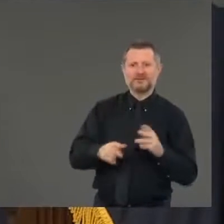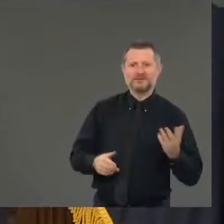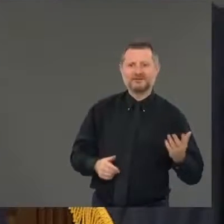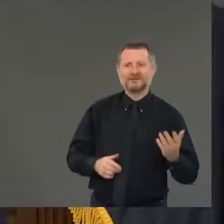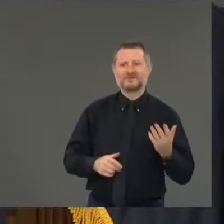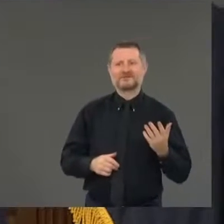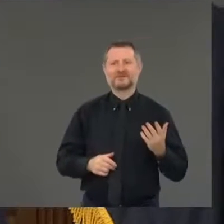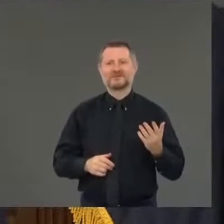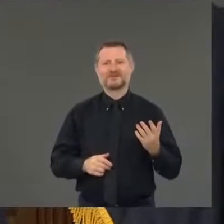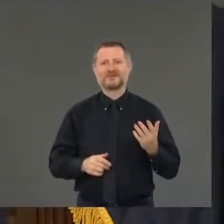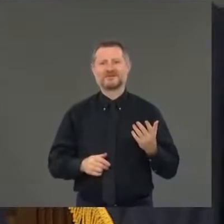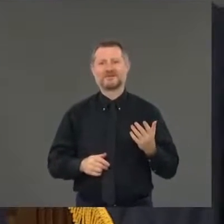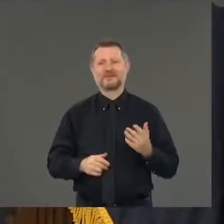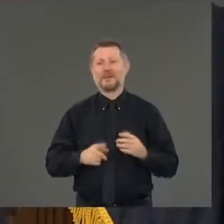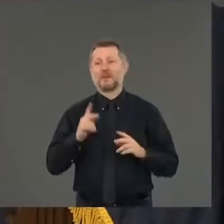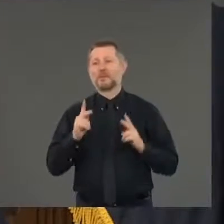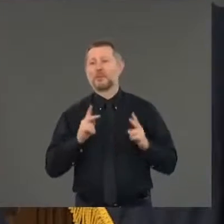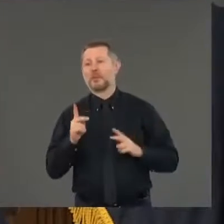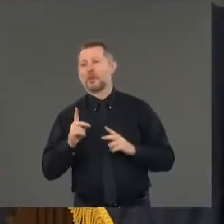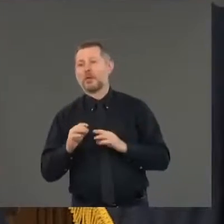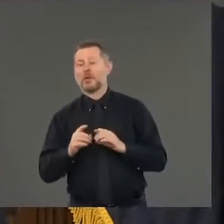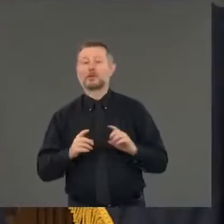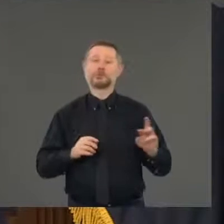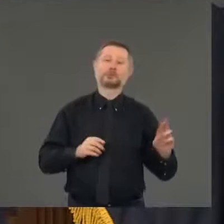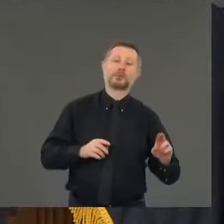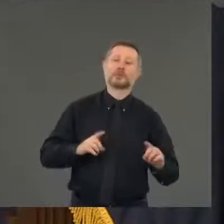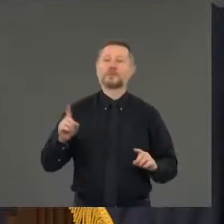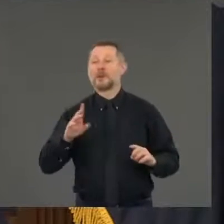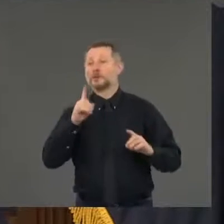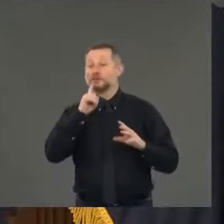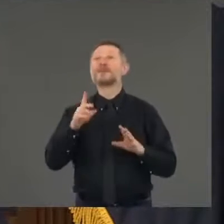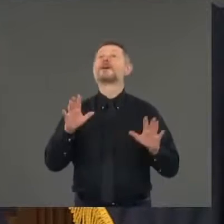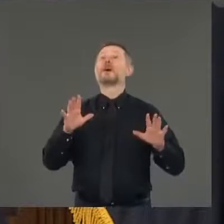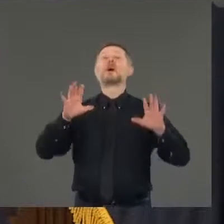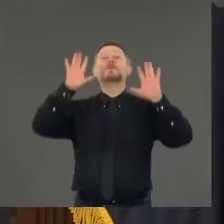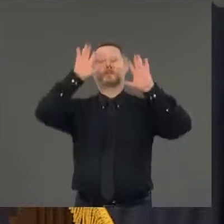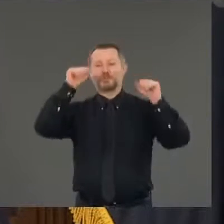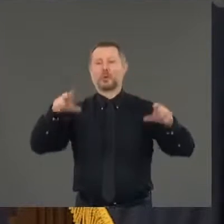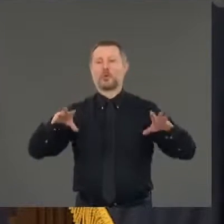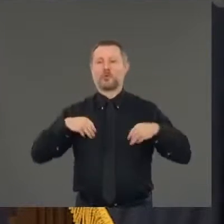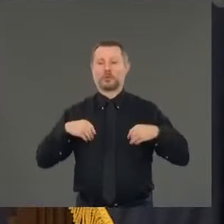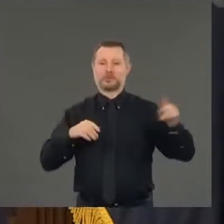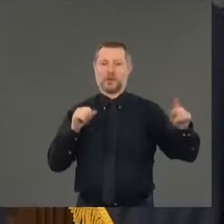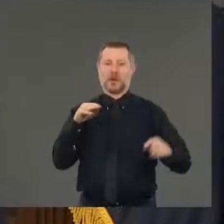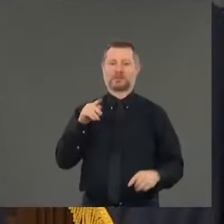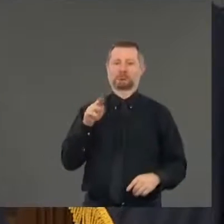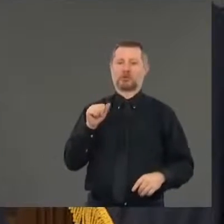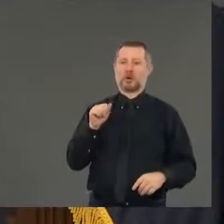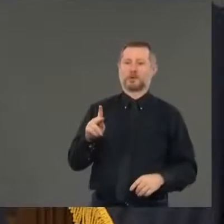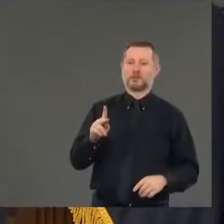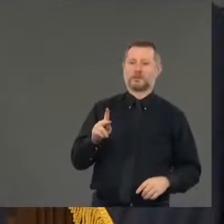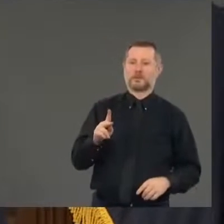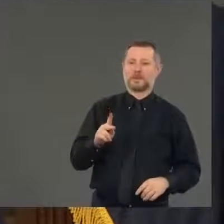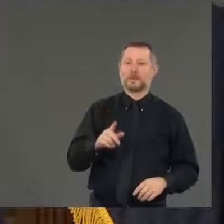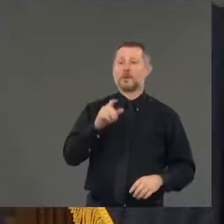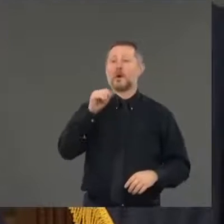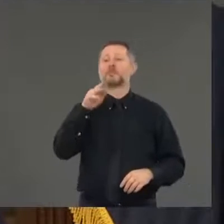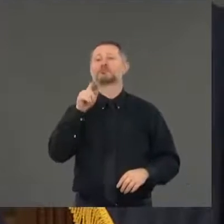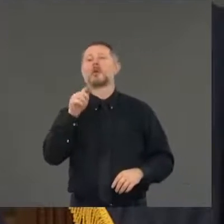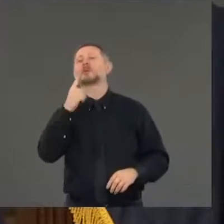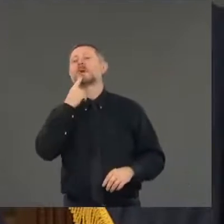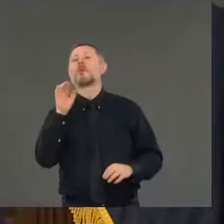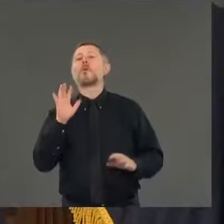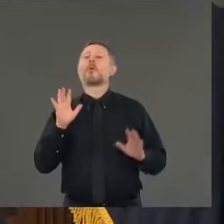for politics. He owns Amtrak. He owns it. Amtrak says the tunnels are